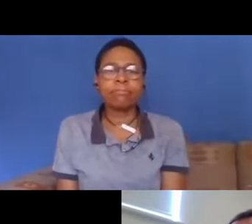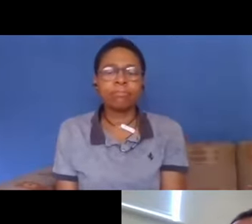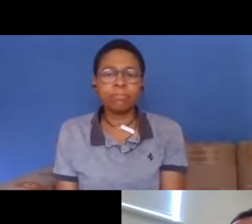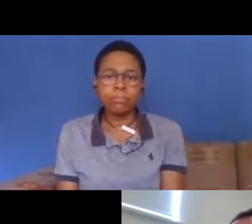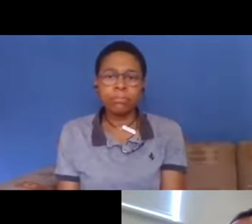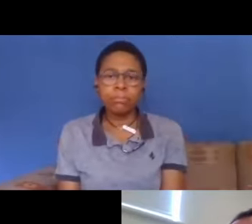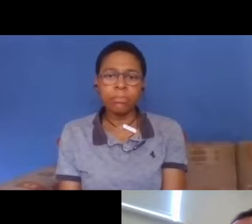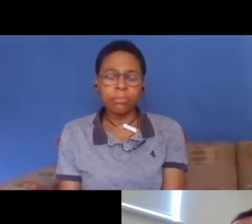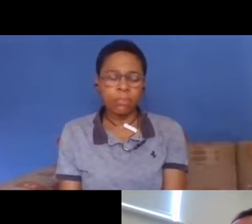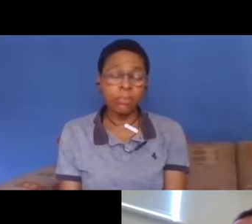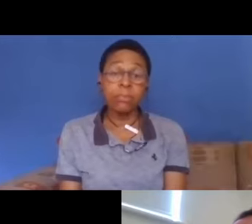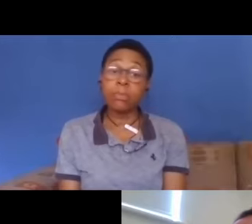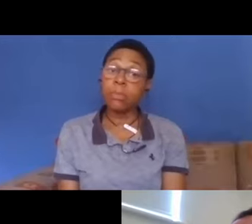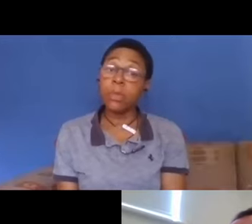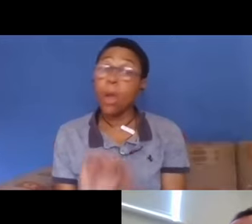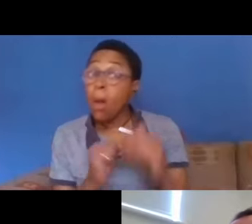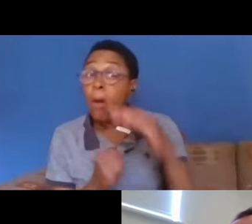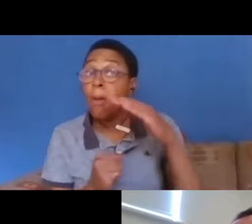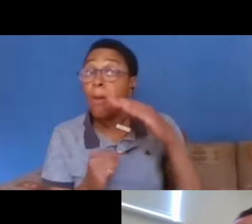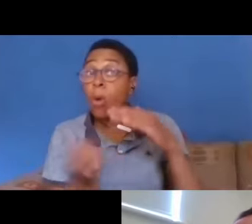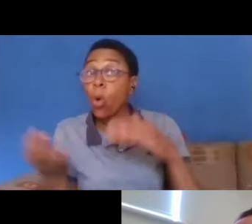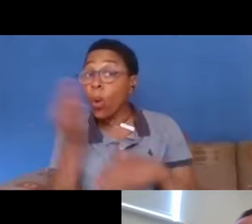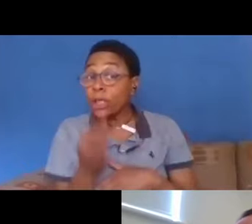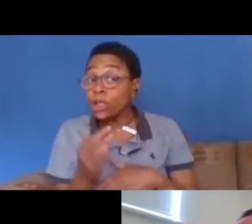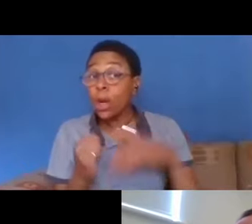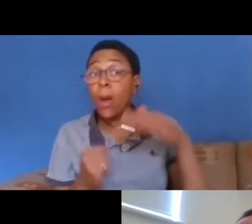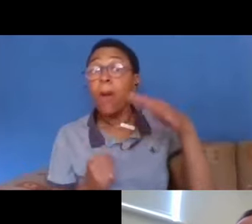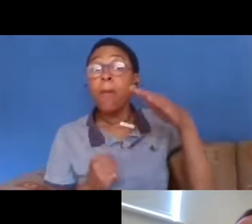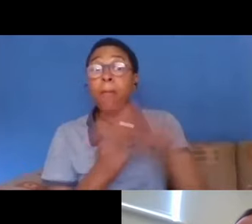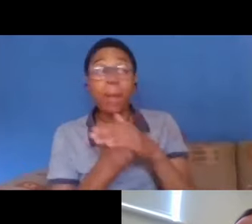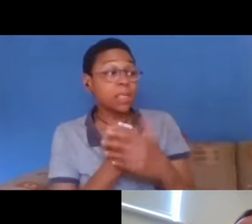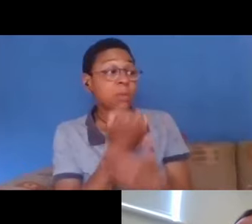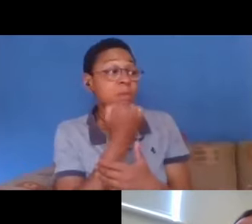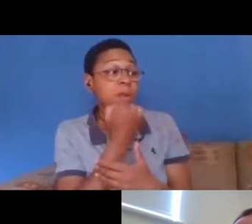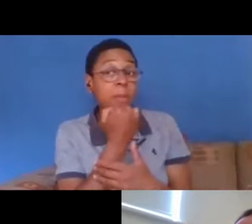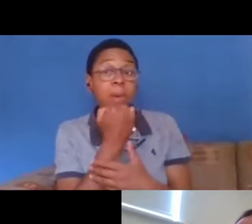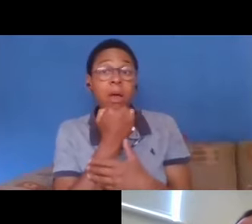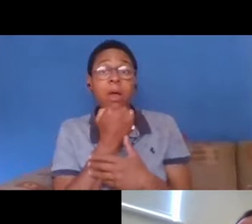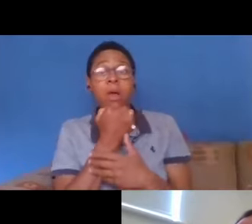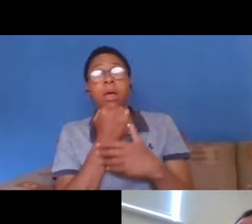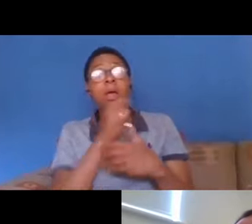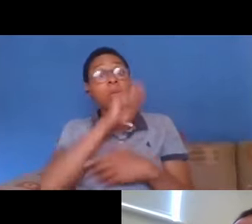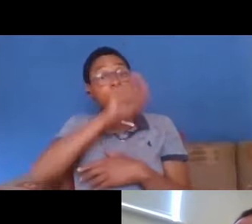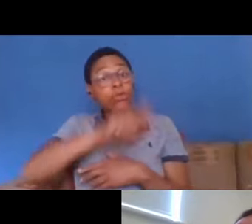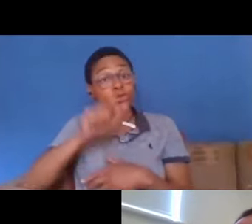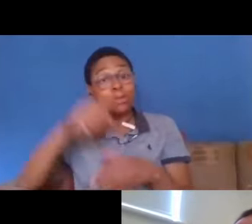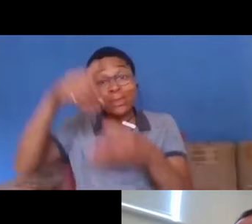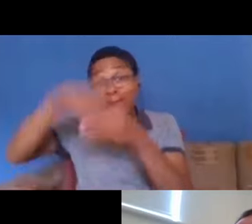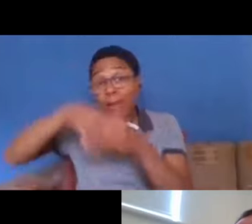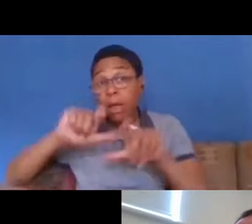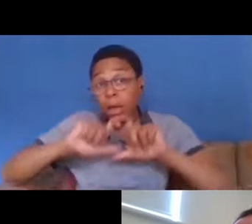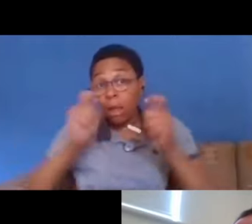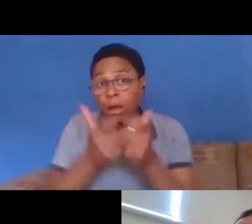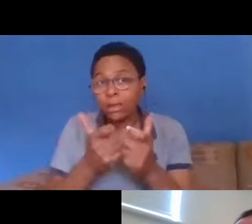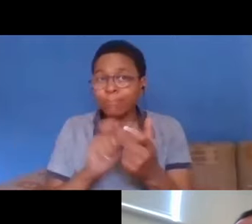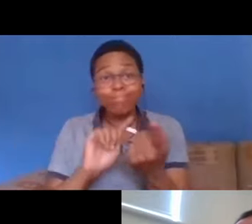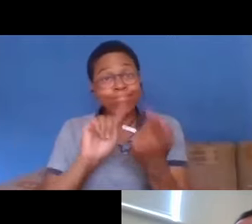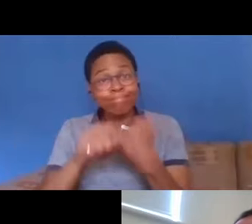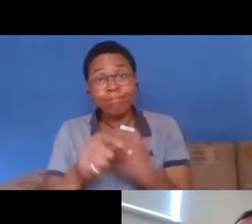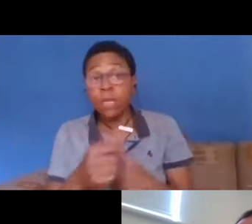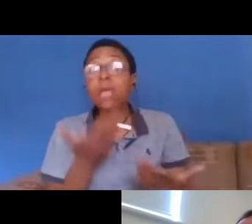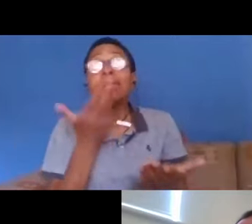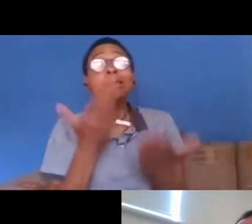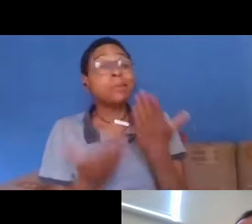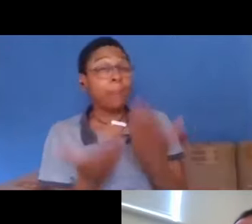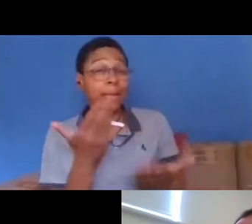Is there a maximum number of students per class? Again, that's the same thing. So it depends on the setting. Those out of school settings, there